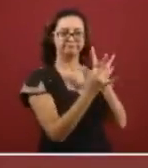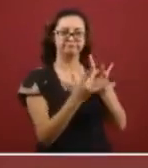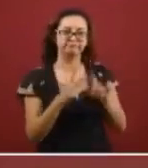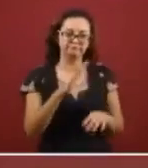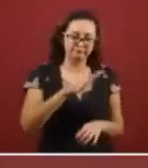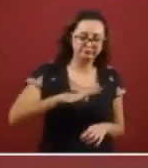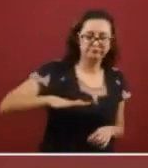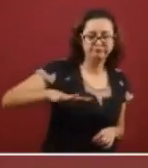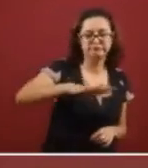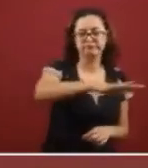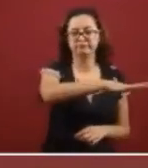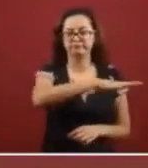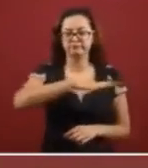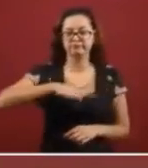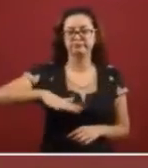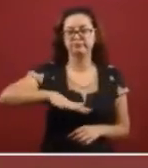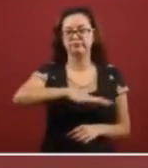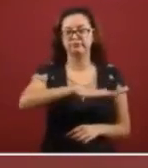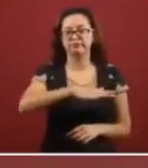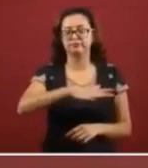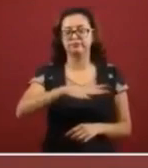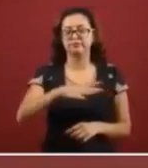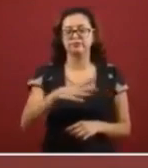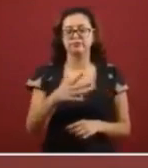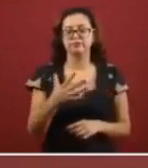a whole area, a radio